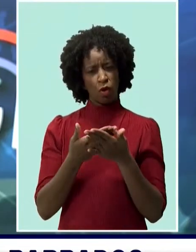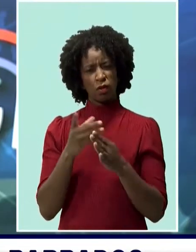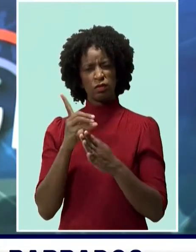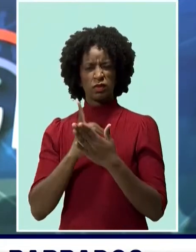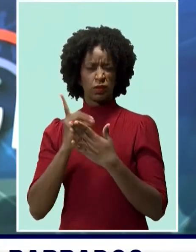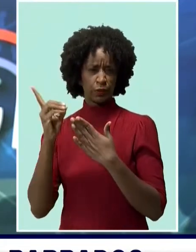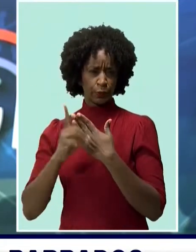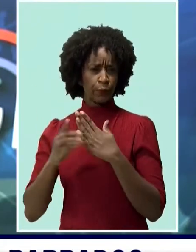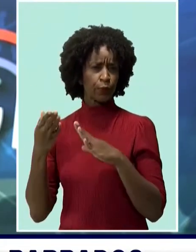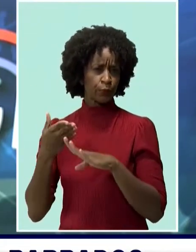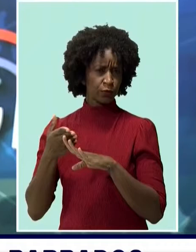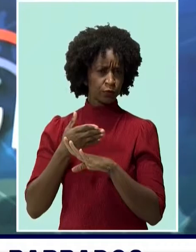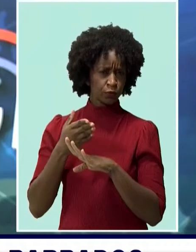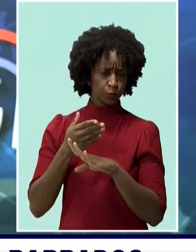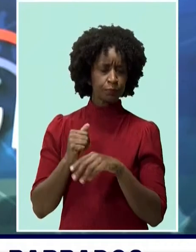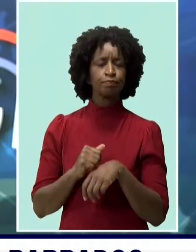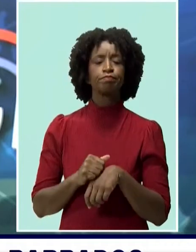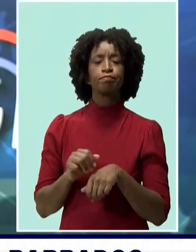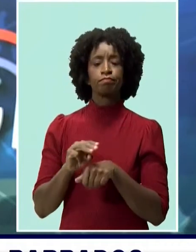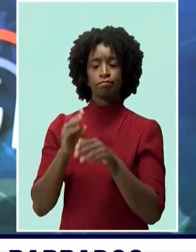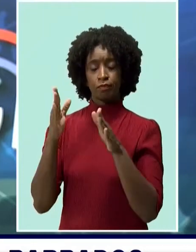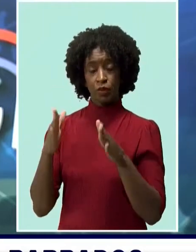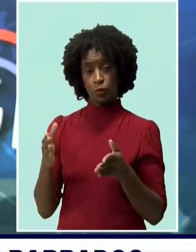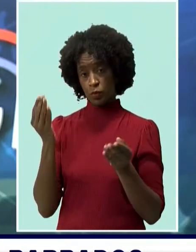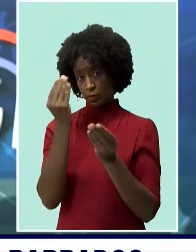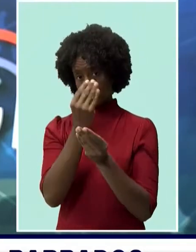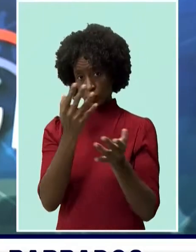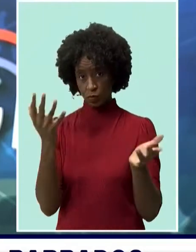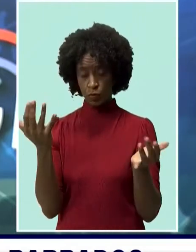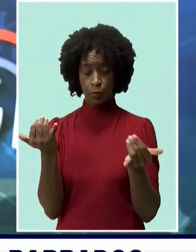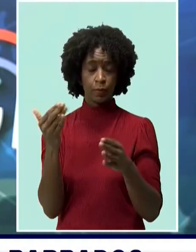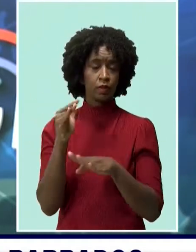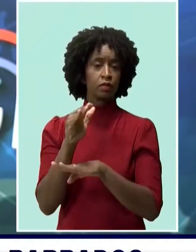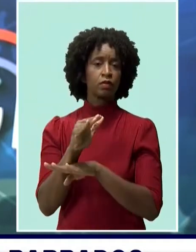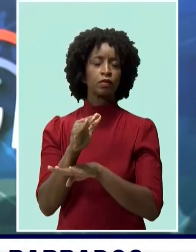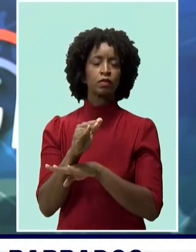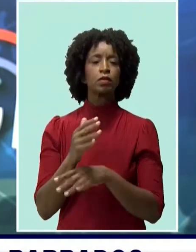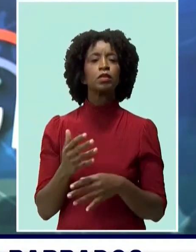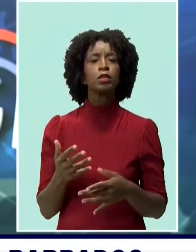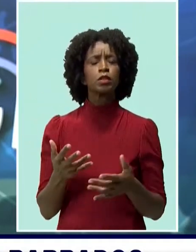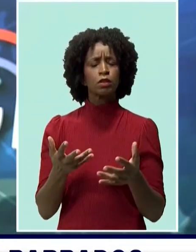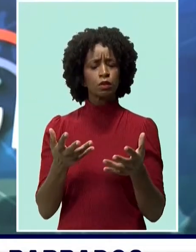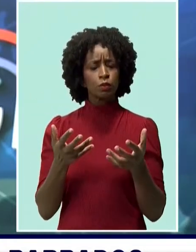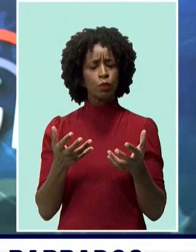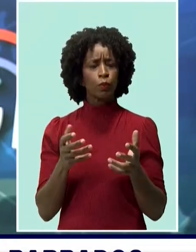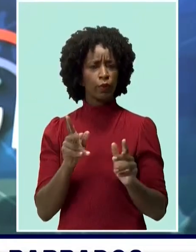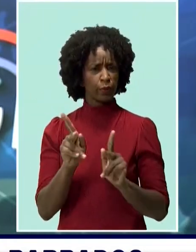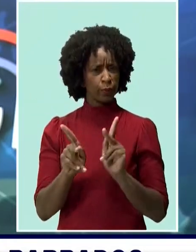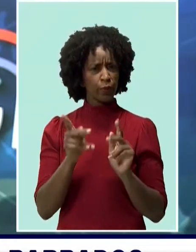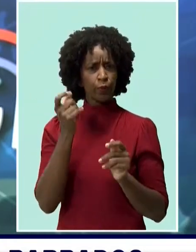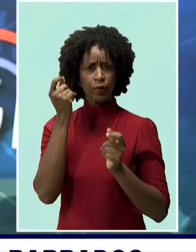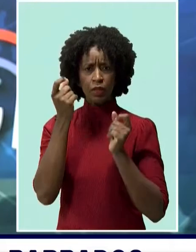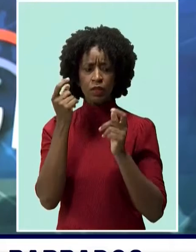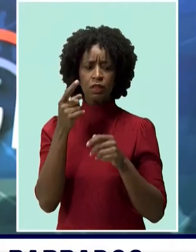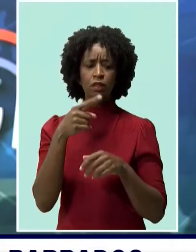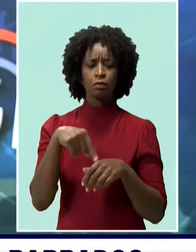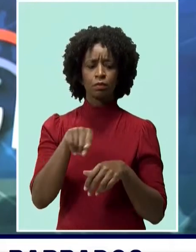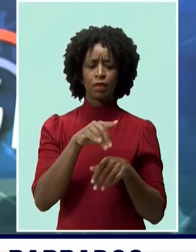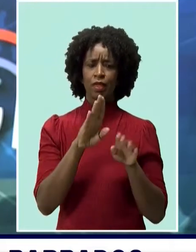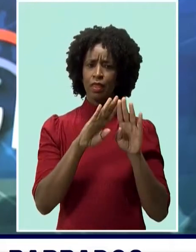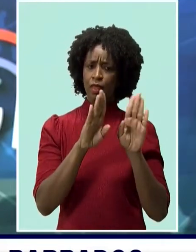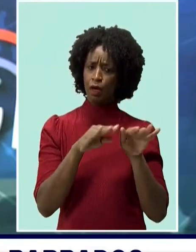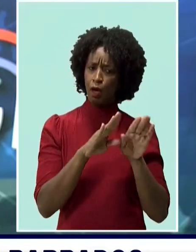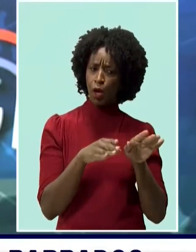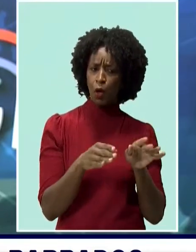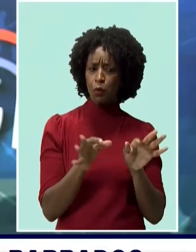Dr. William Duguid made the revelation during a press conference this afternoon as he sought to reassure Barbadians the houses are good and sound.